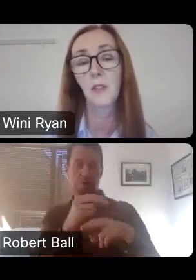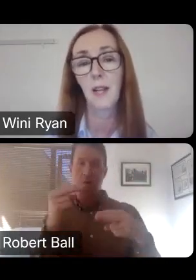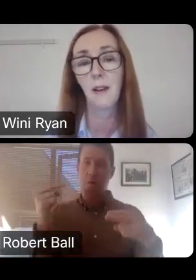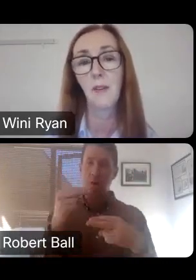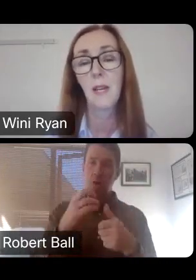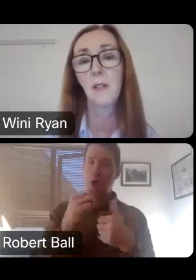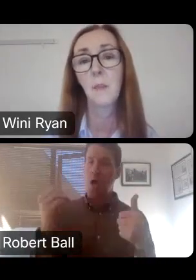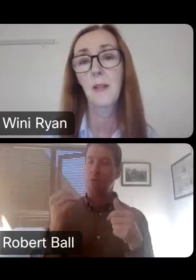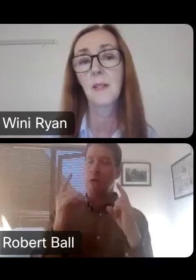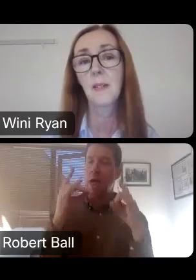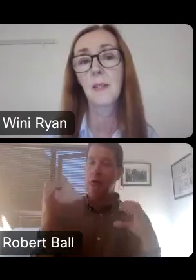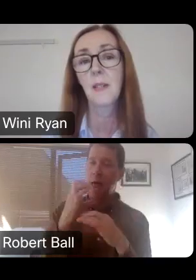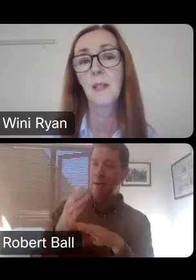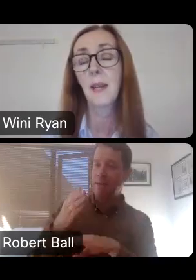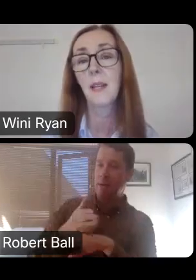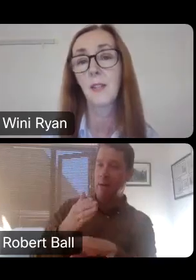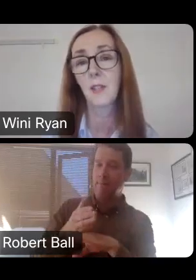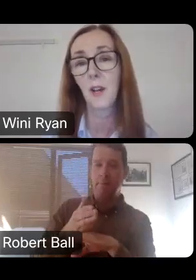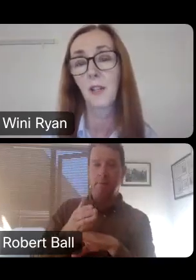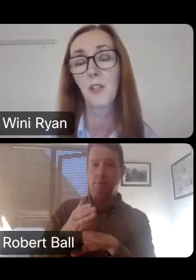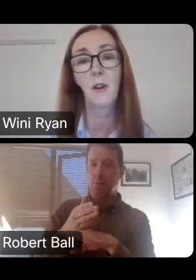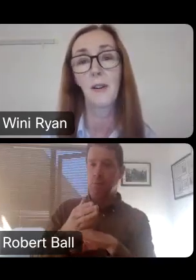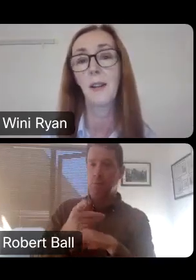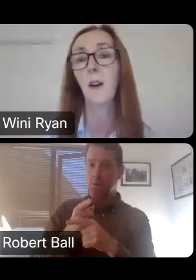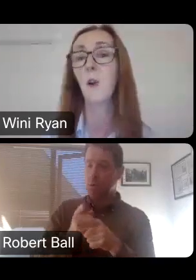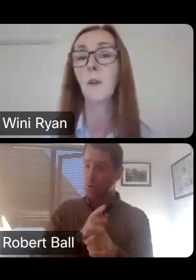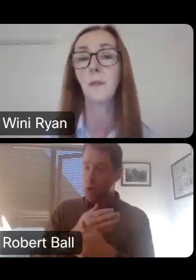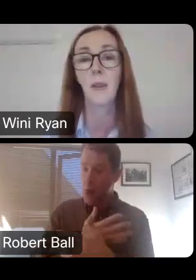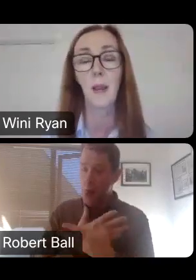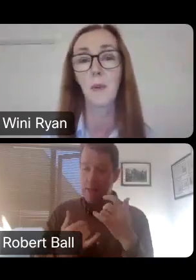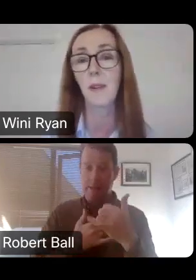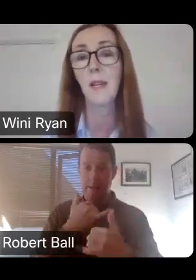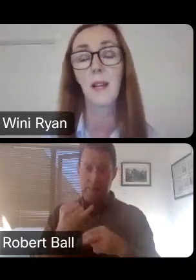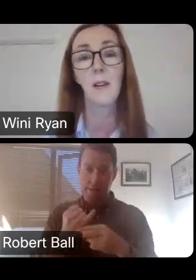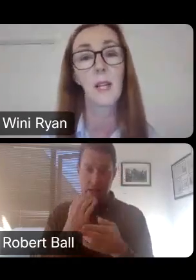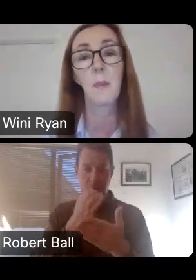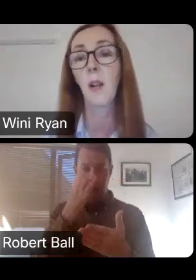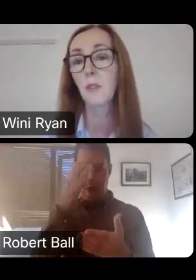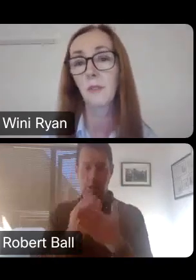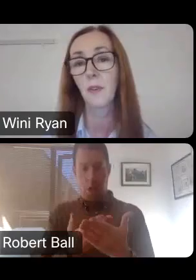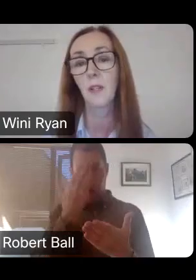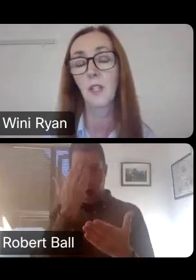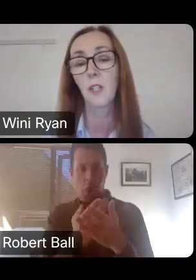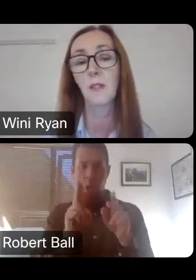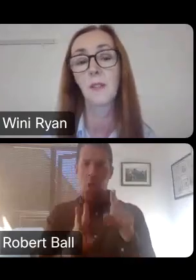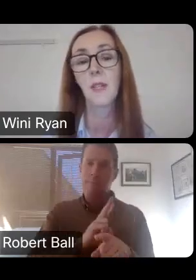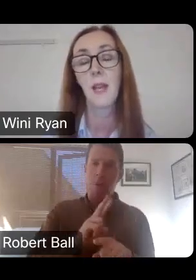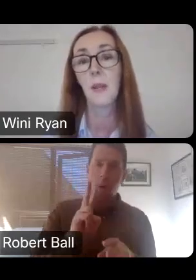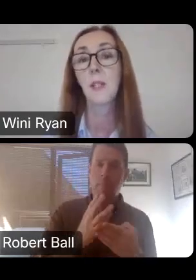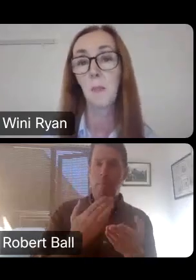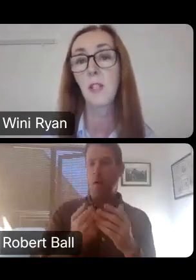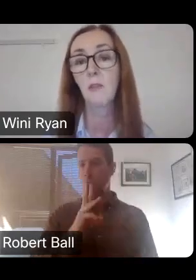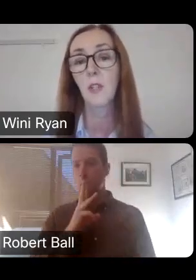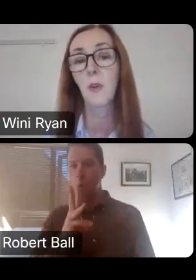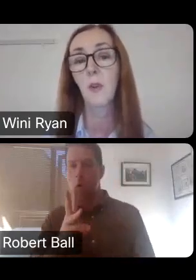care staff, you spend maybe many years in college learning a whole new vocabulary, learning about lots of different conditions, and